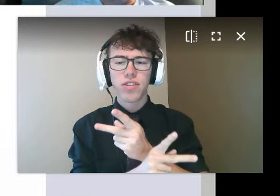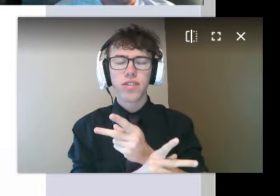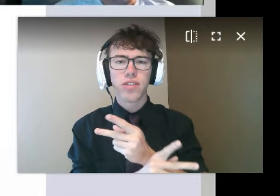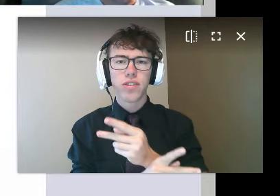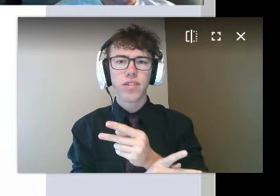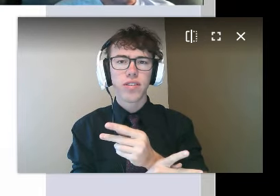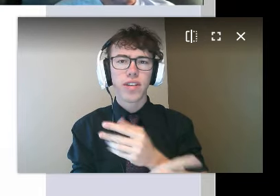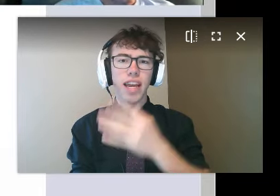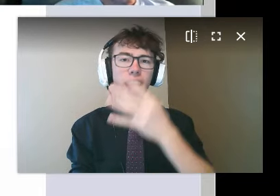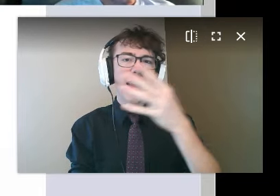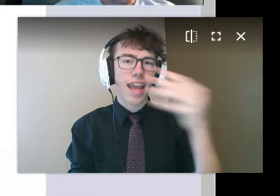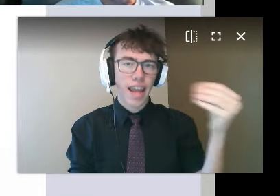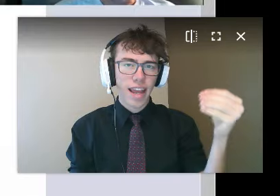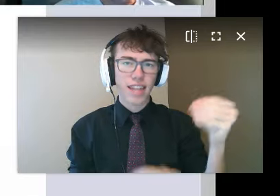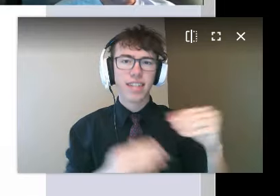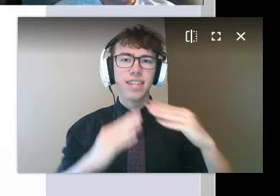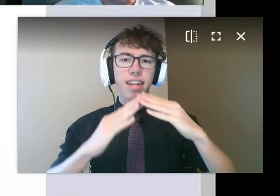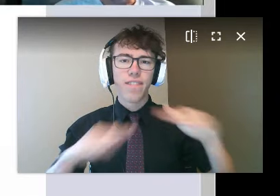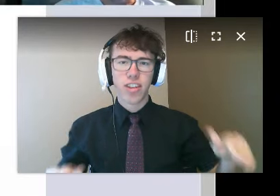And division.